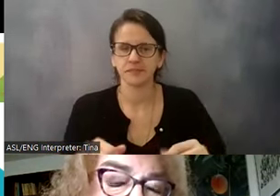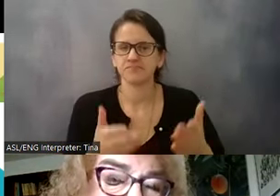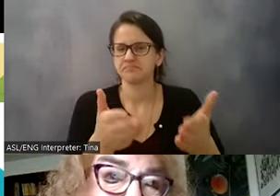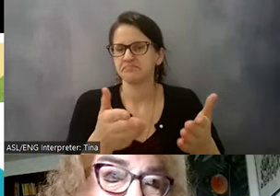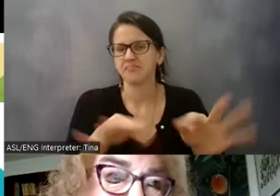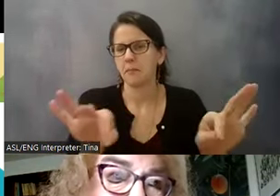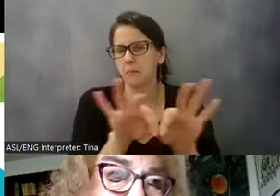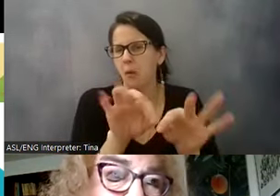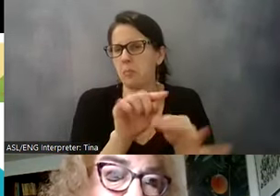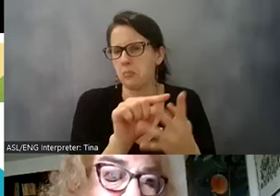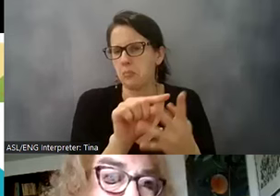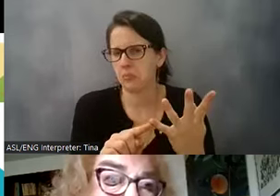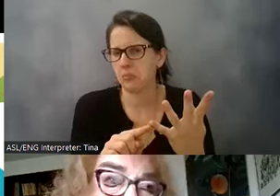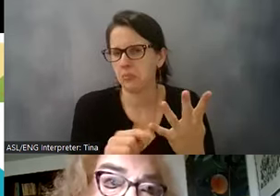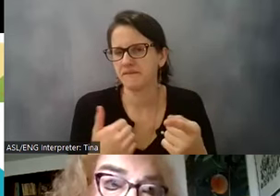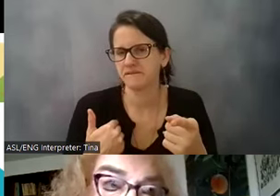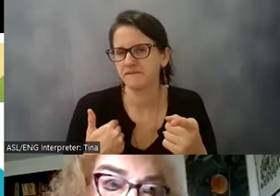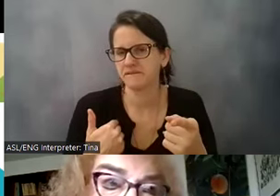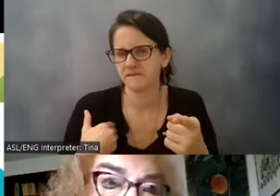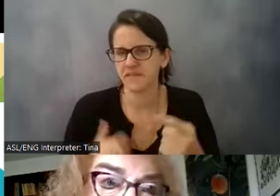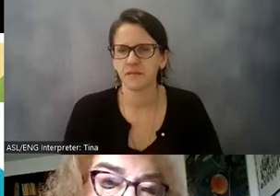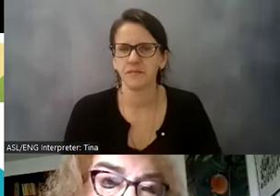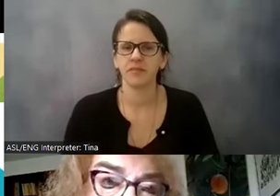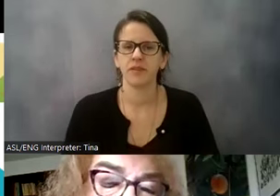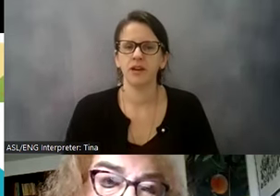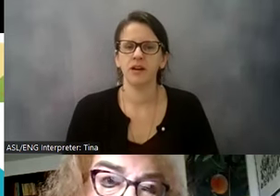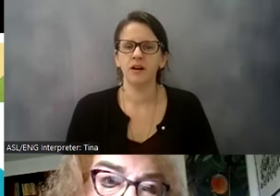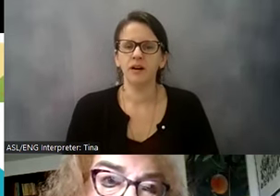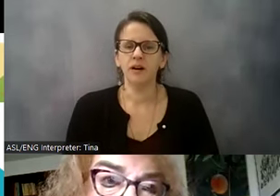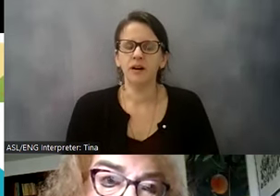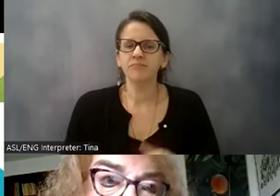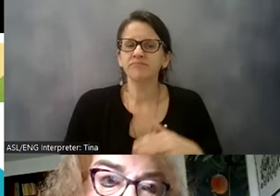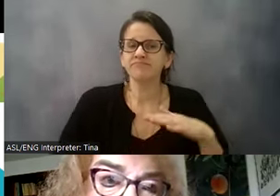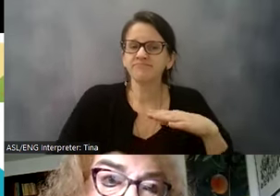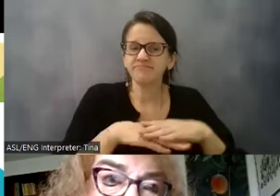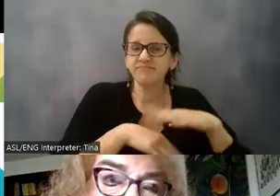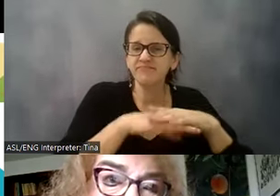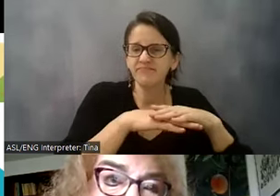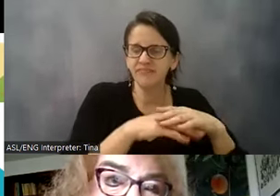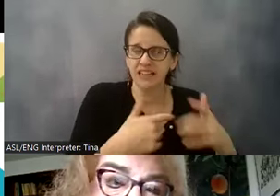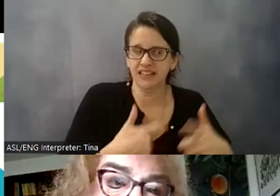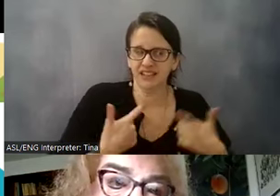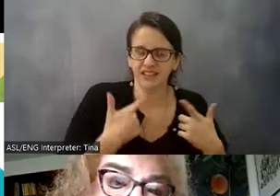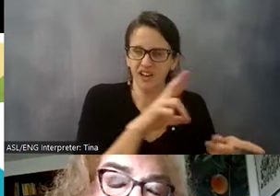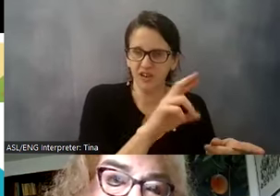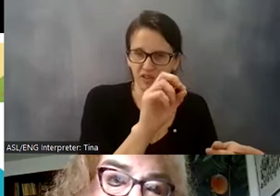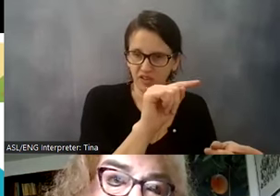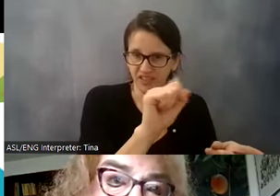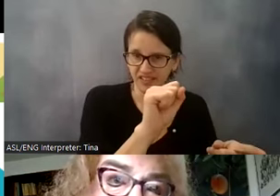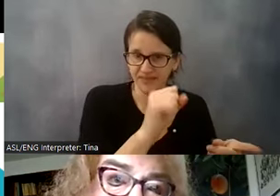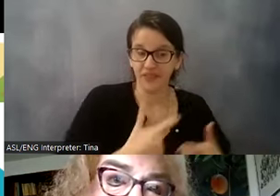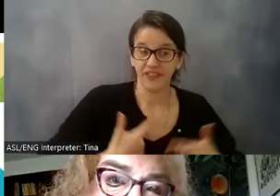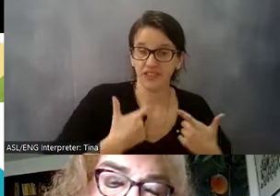that characterize soil health. One is the optimized presence of living roots. If we leave living roots